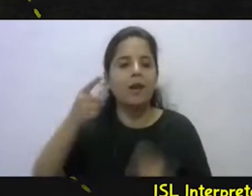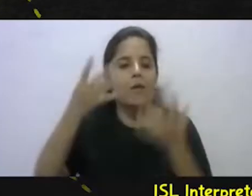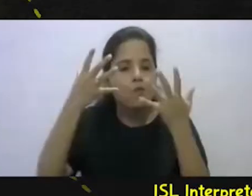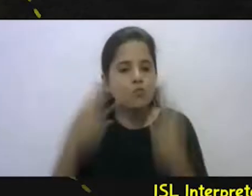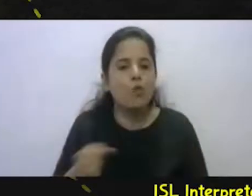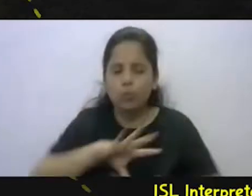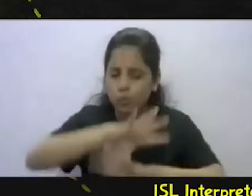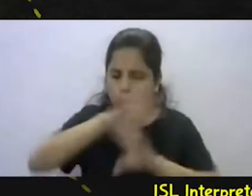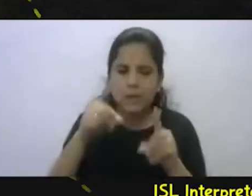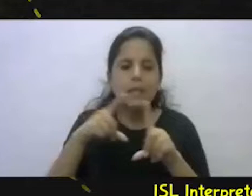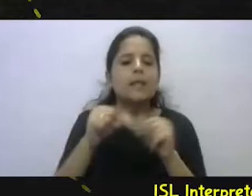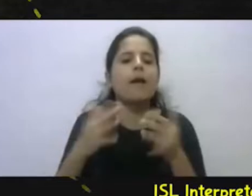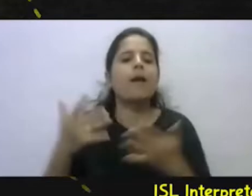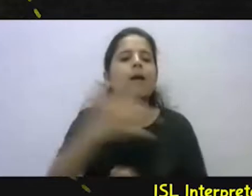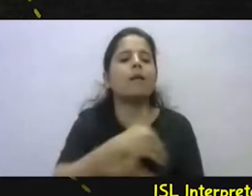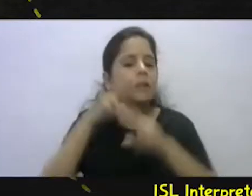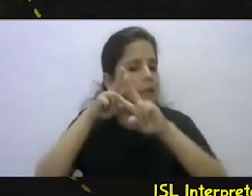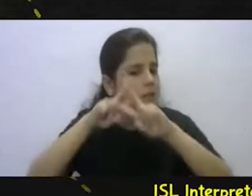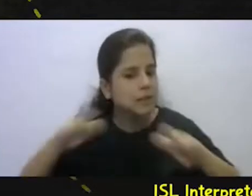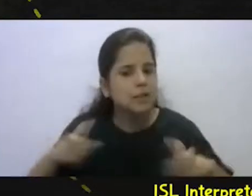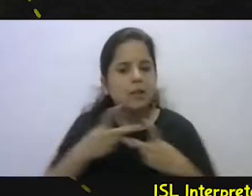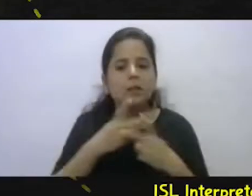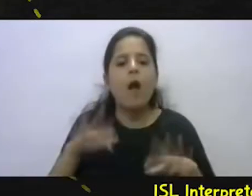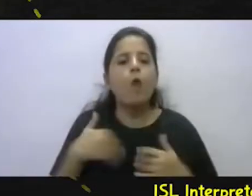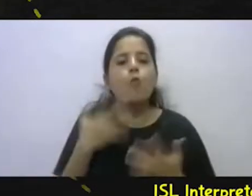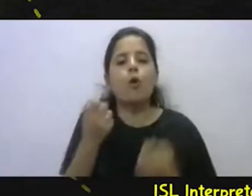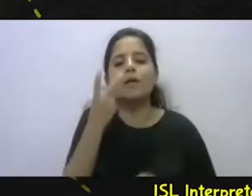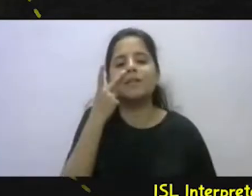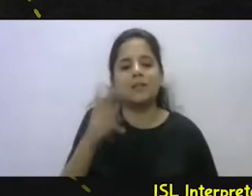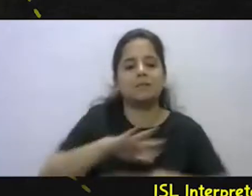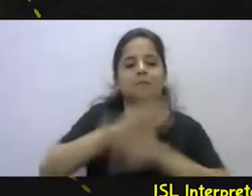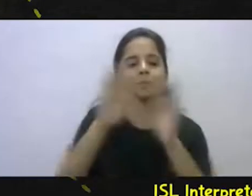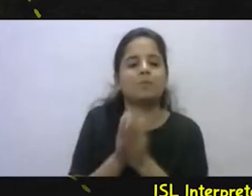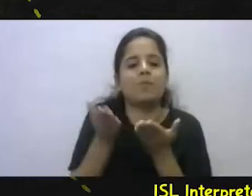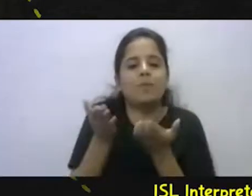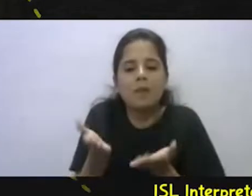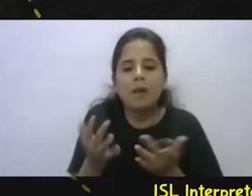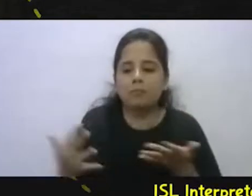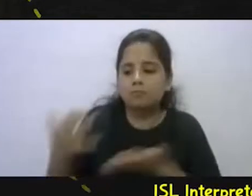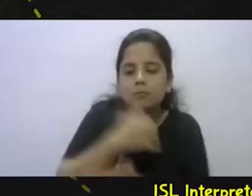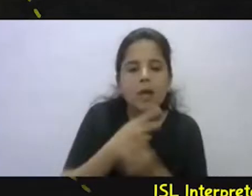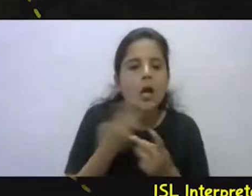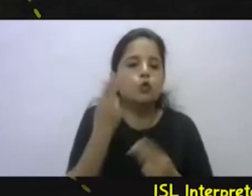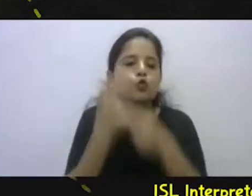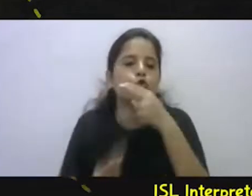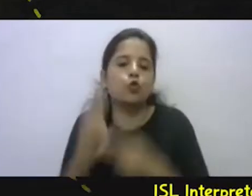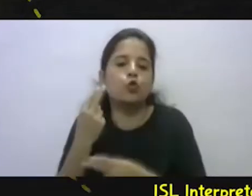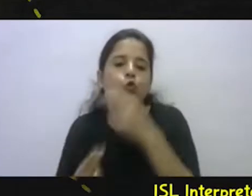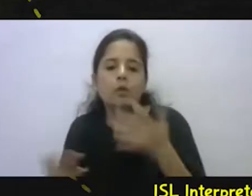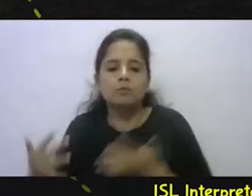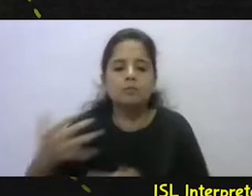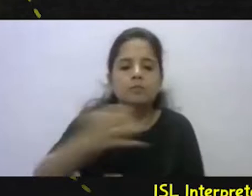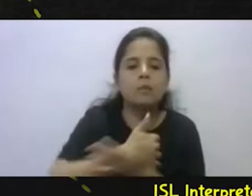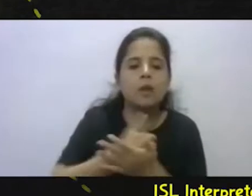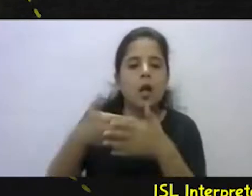data collection or entire research, or how do we want to see this entire collection of stories from the communities